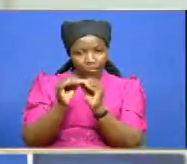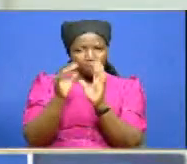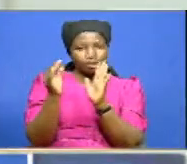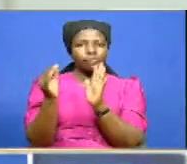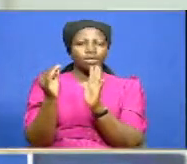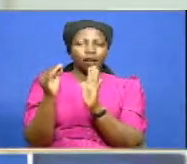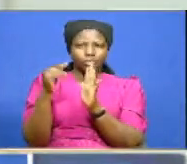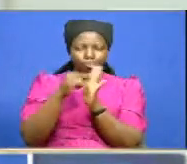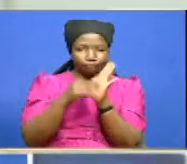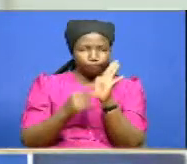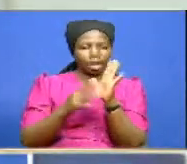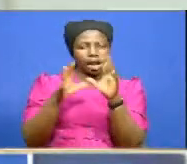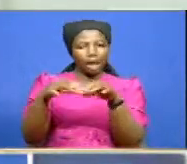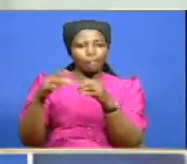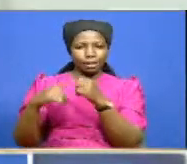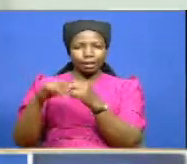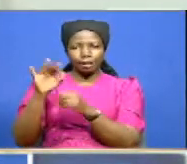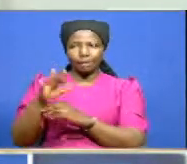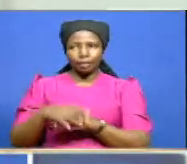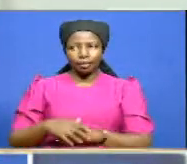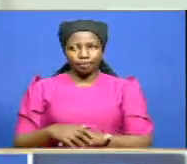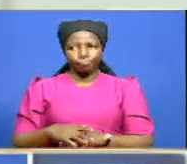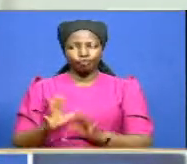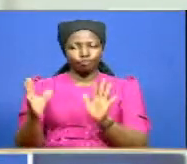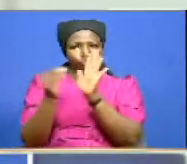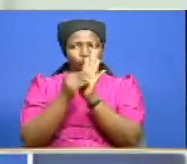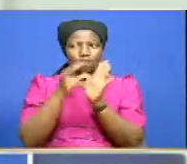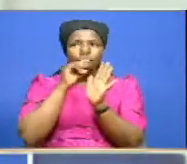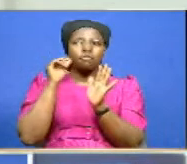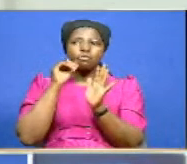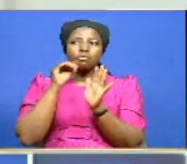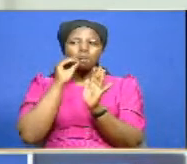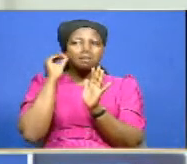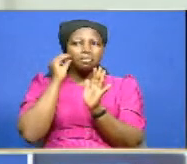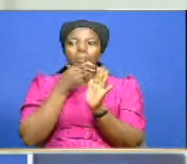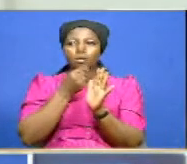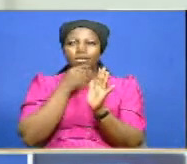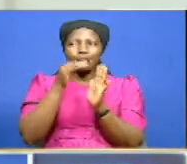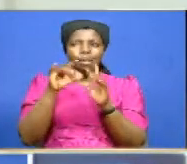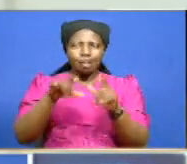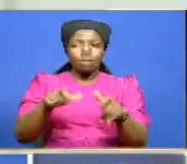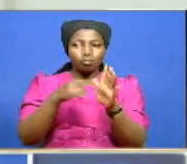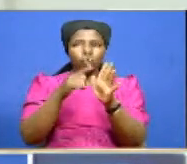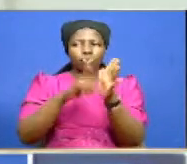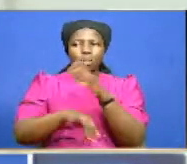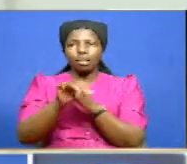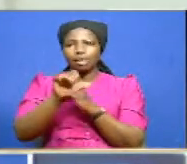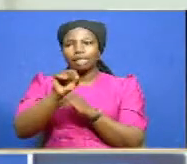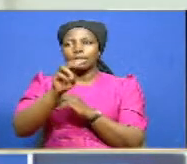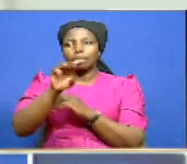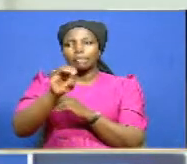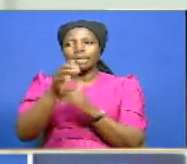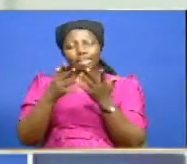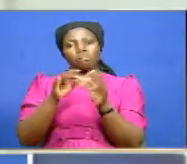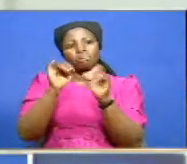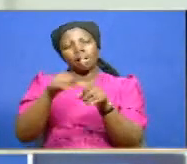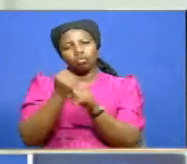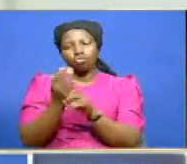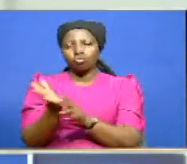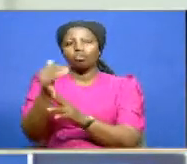of Homeboys Radio is a vindication that the small and medium-sized enterprises of this country are able to do capital